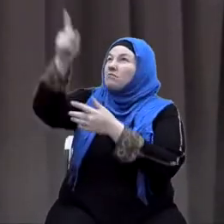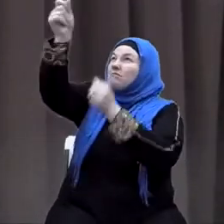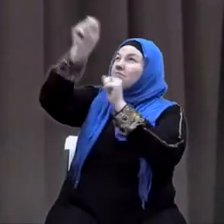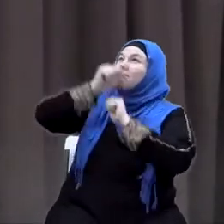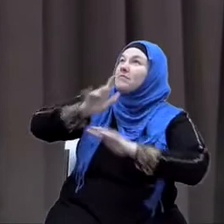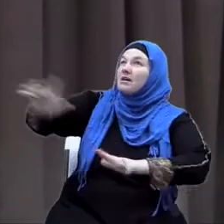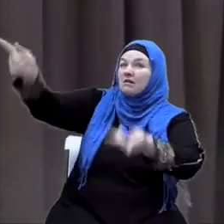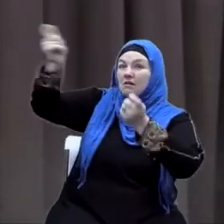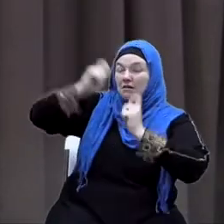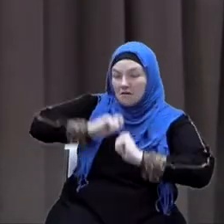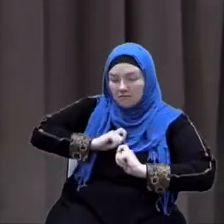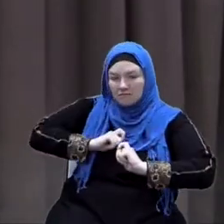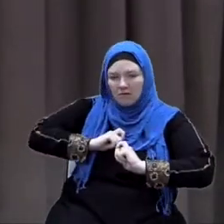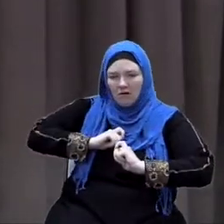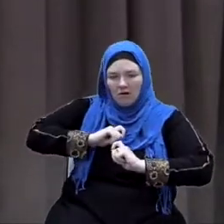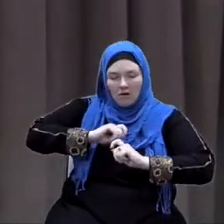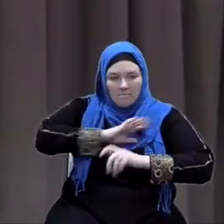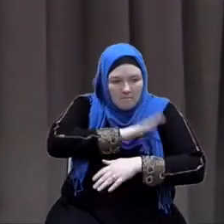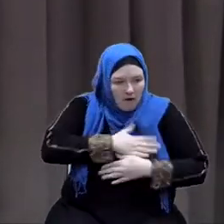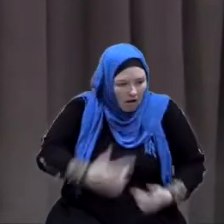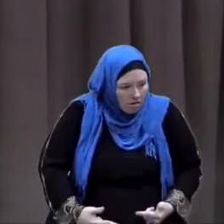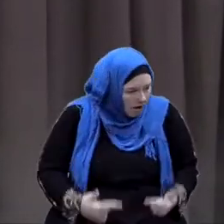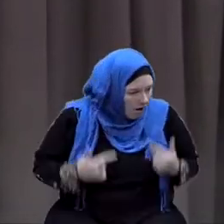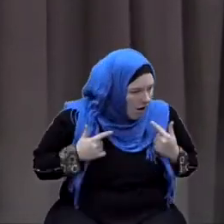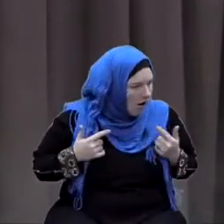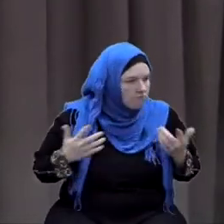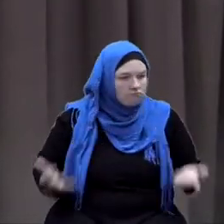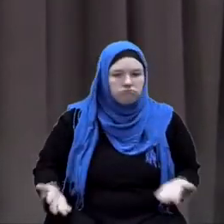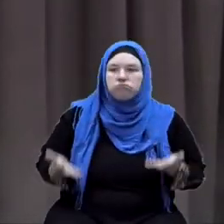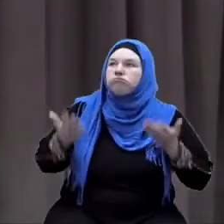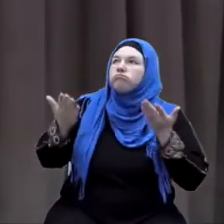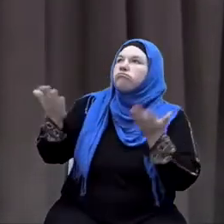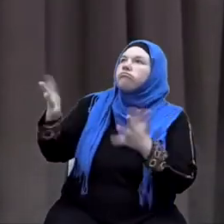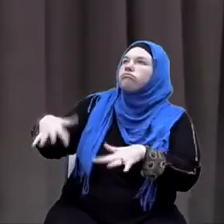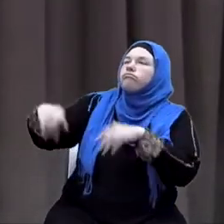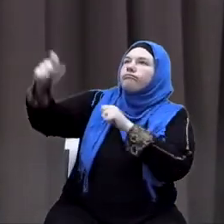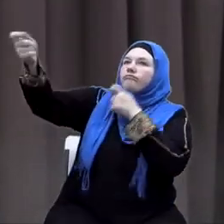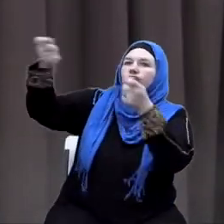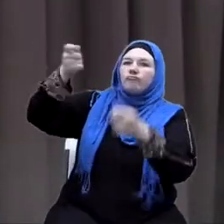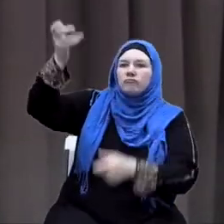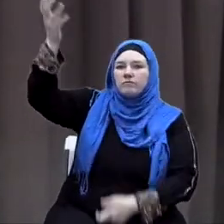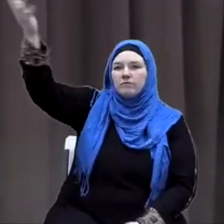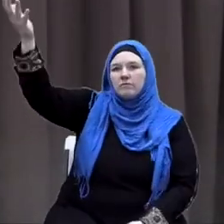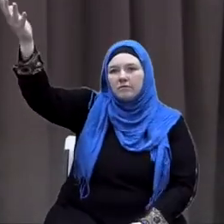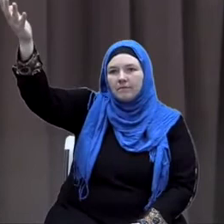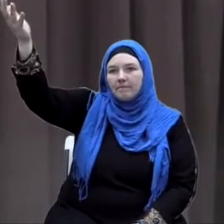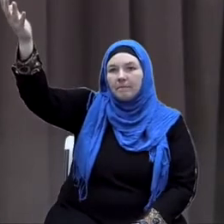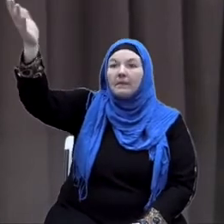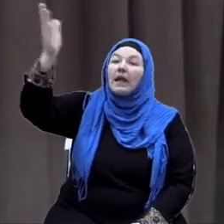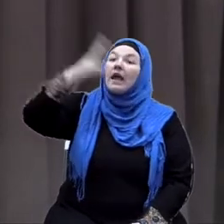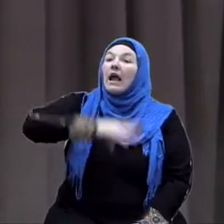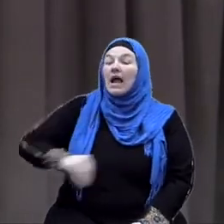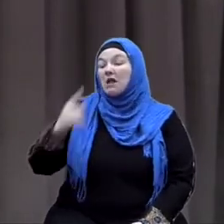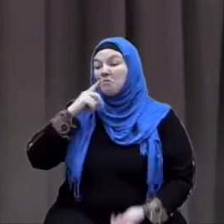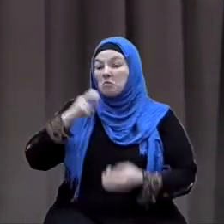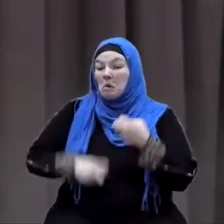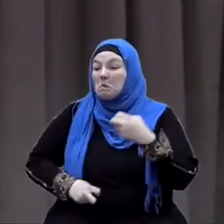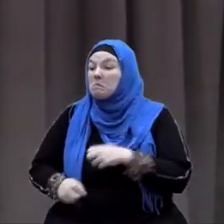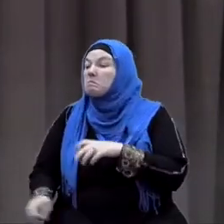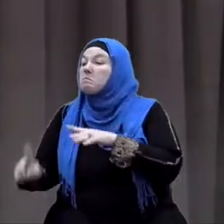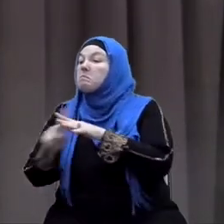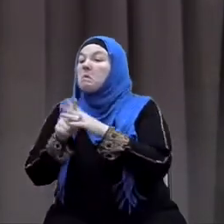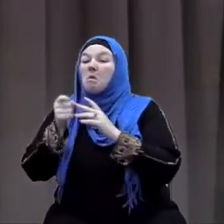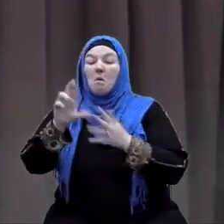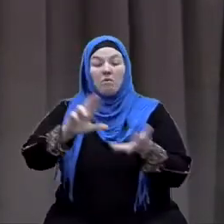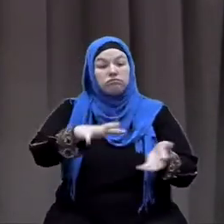has given you, to submit all of this to Allah and to check with the book of Allah on